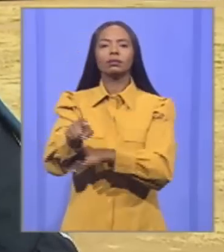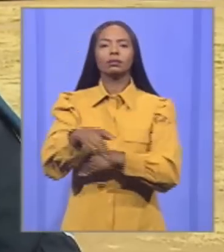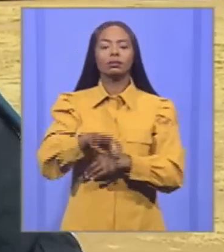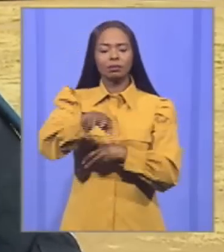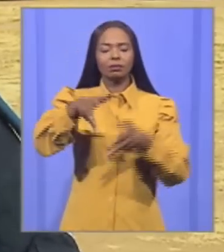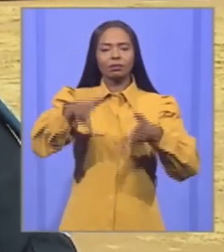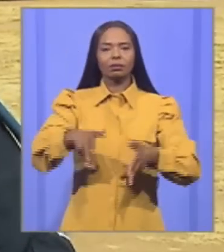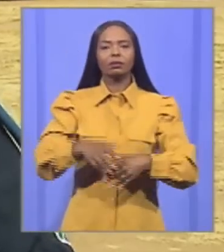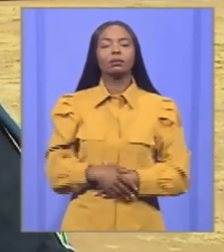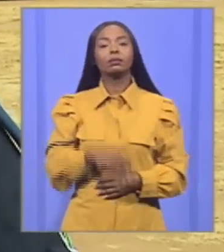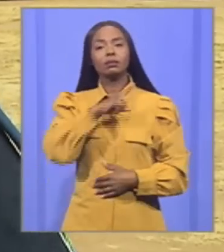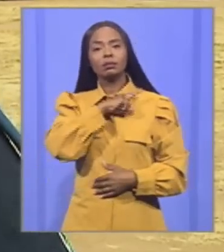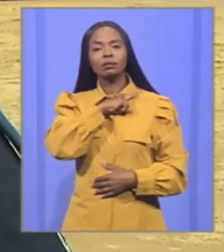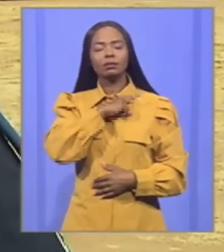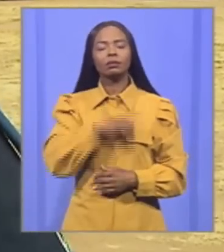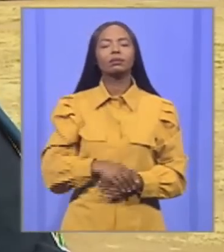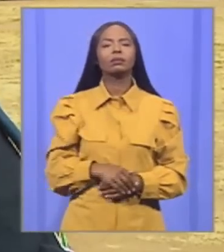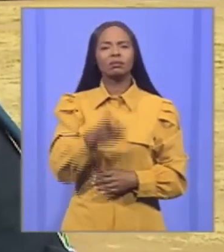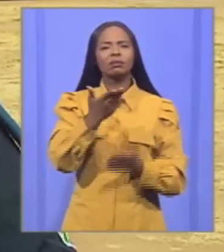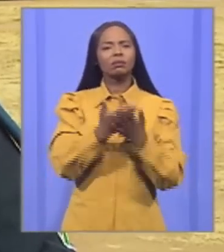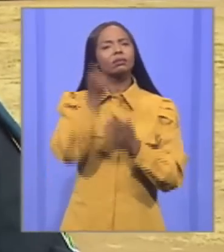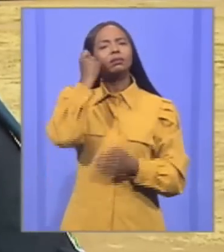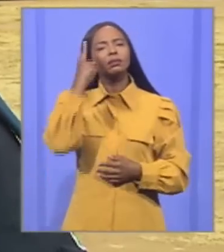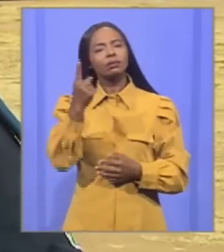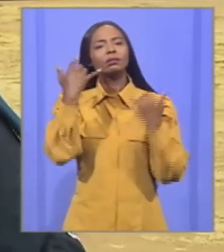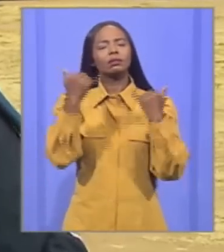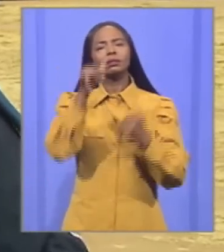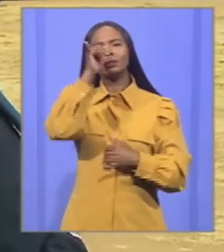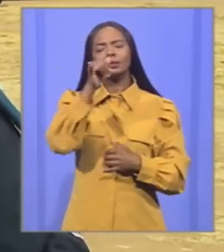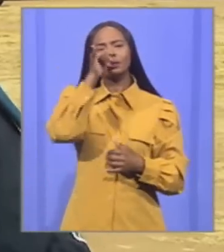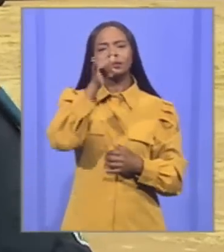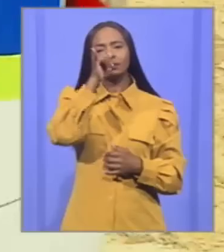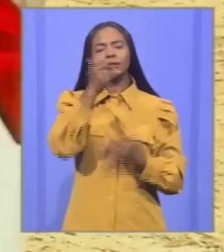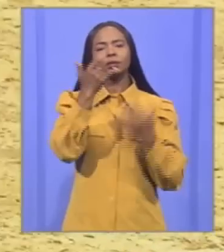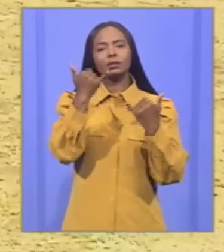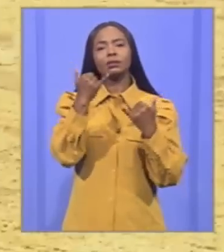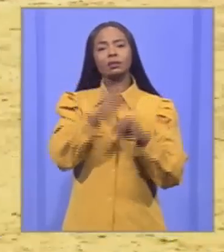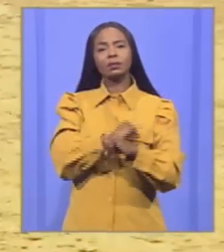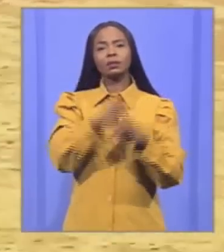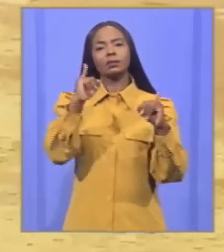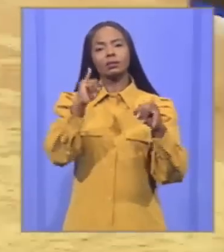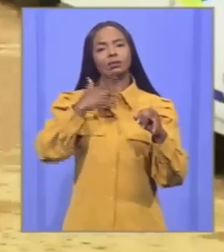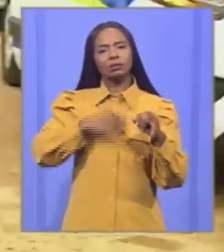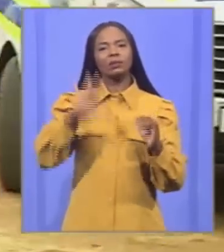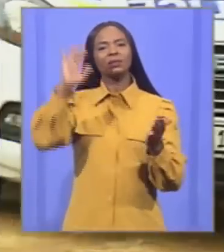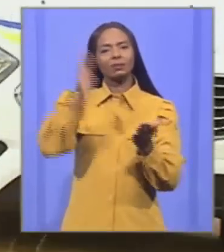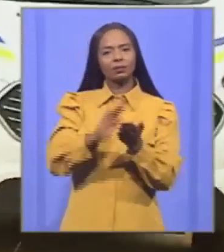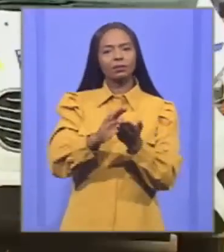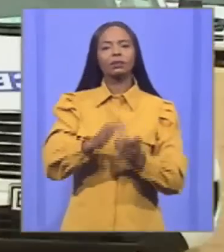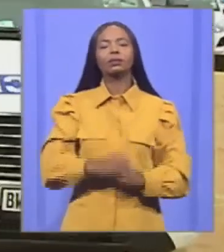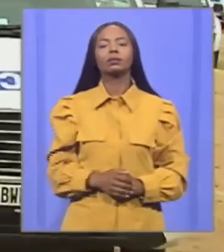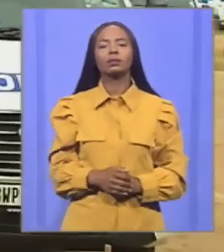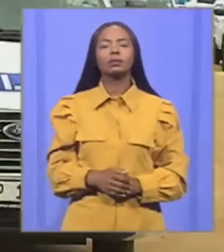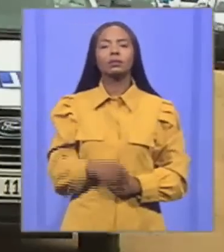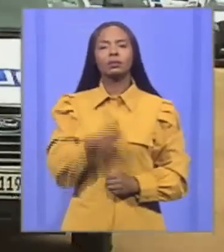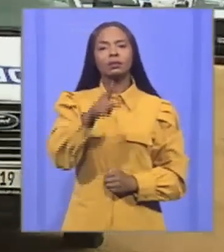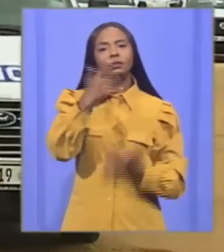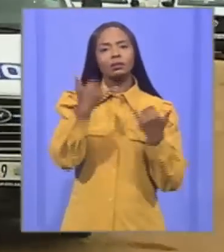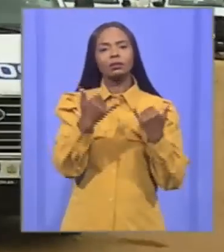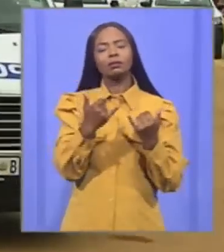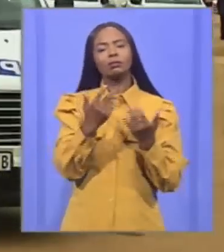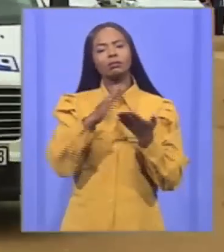province, because you will understand because that's a crime deflect. Baemedi ba setšhaba ka fa gare ga sepodisi ba amogetse